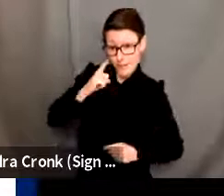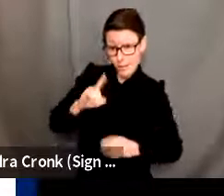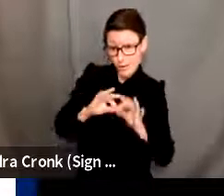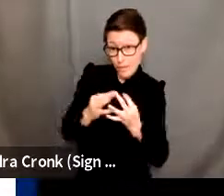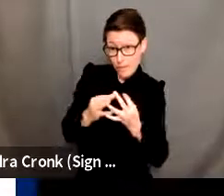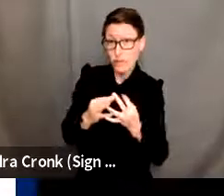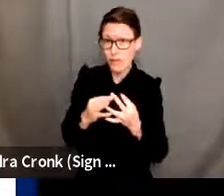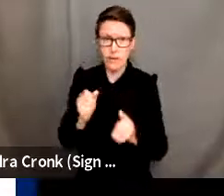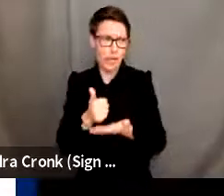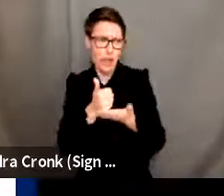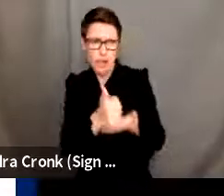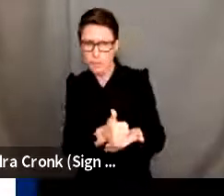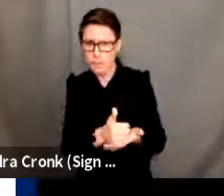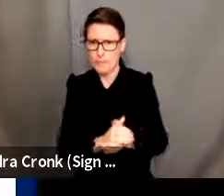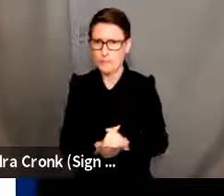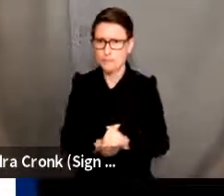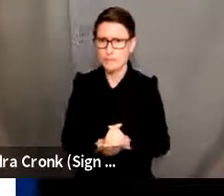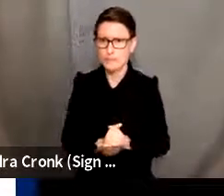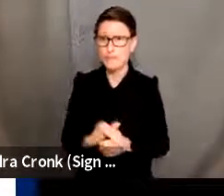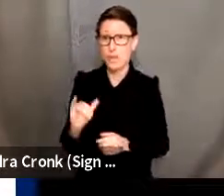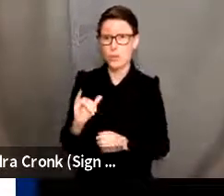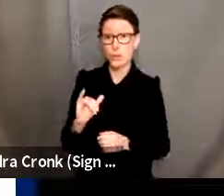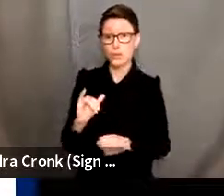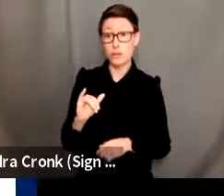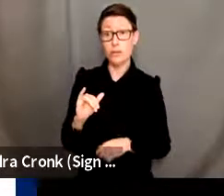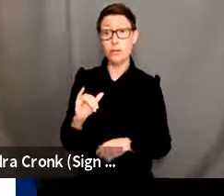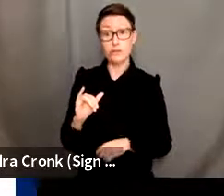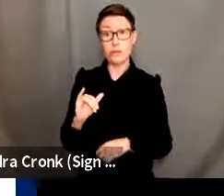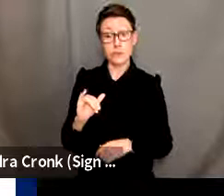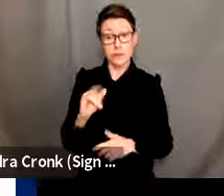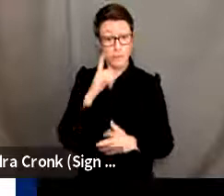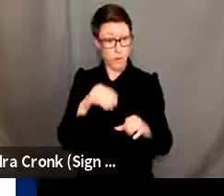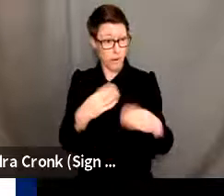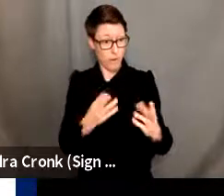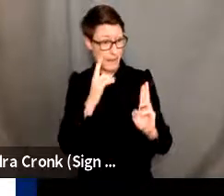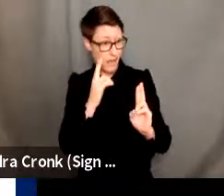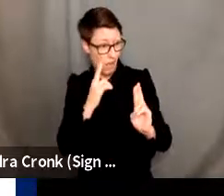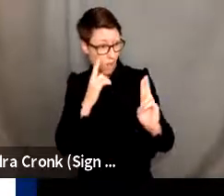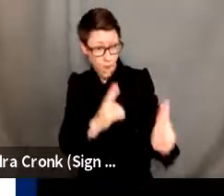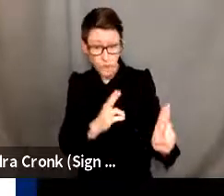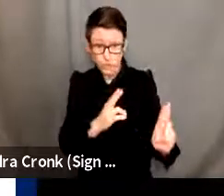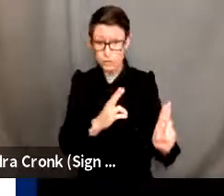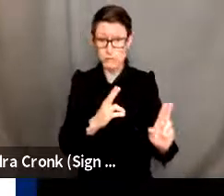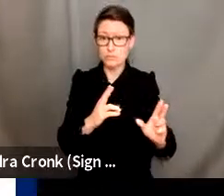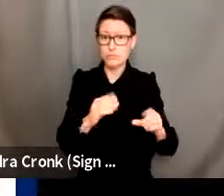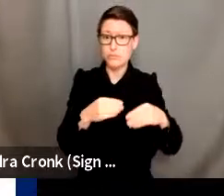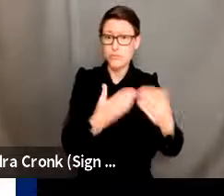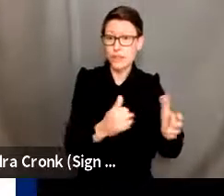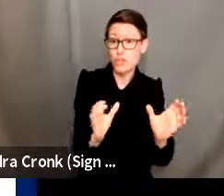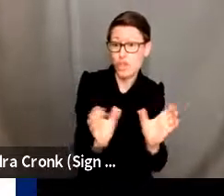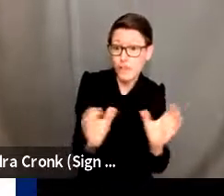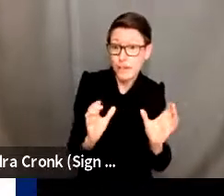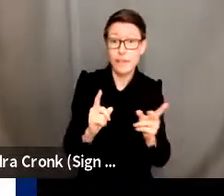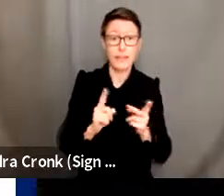through and help us when we need to go through and honor the veterans, either by presenting certificates or pinning ceremonies or items like